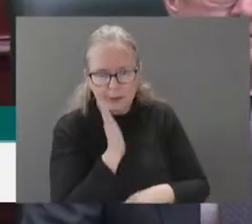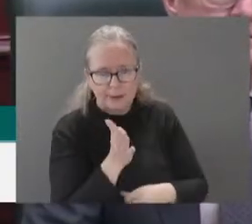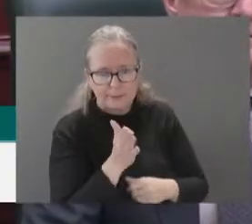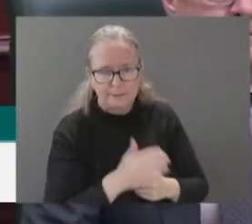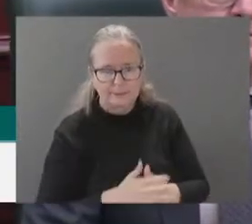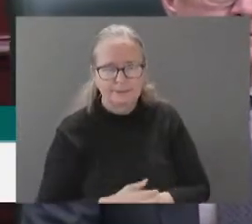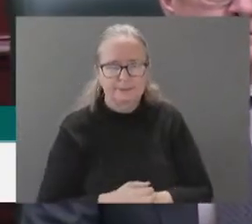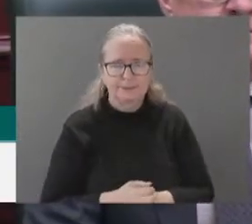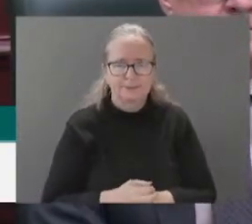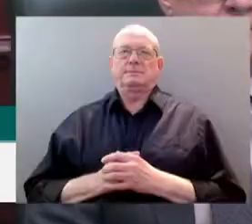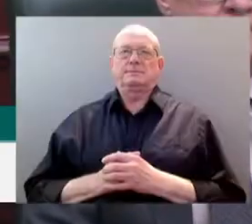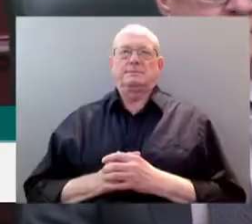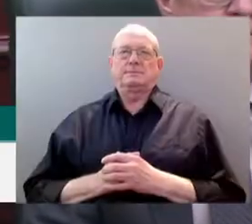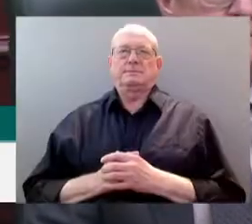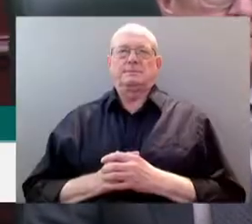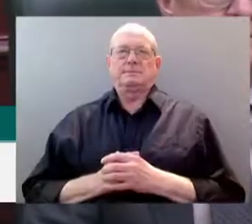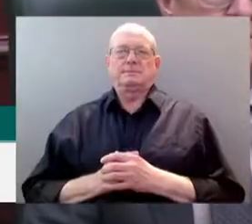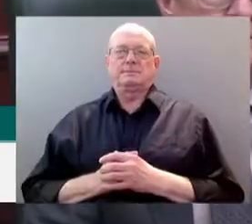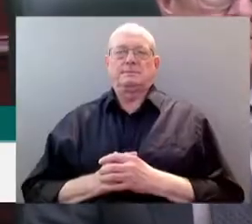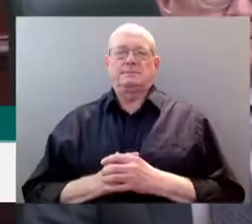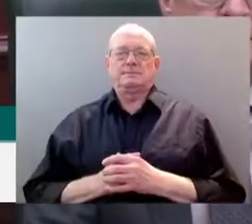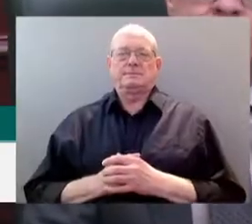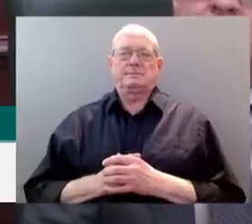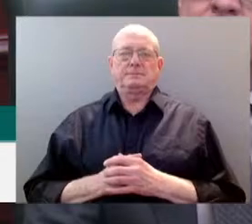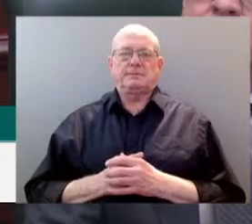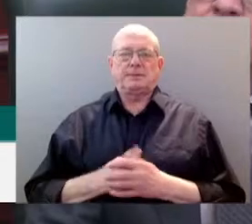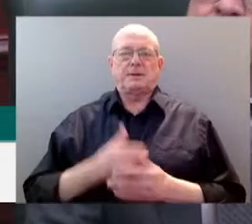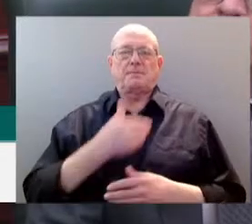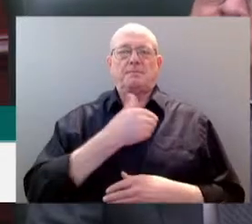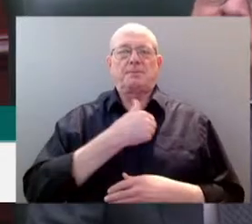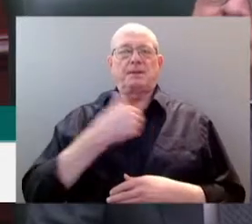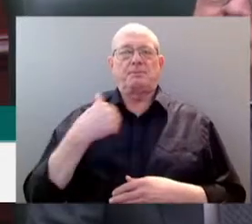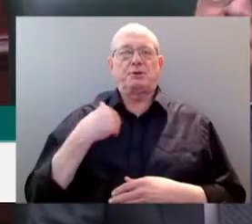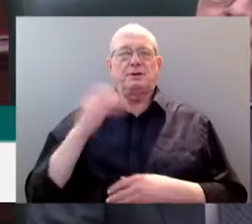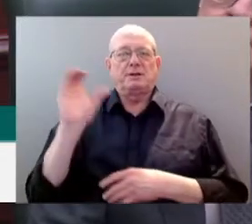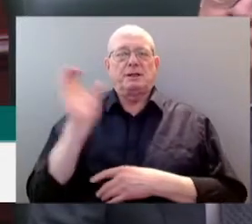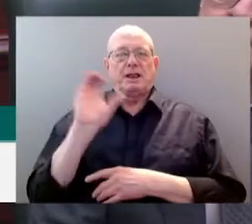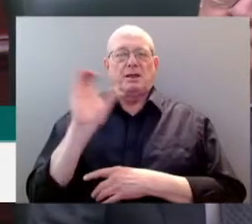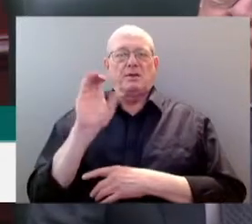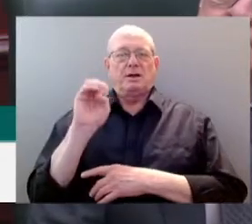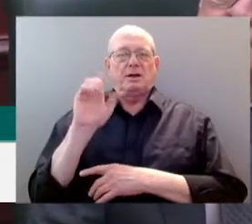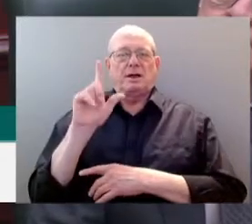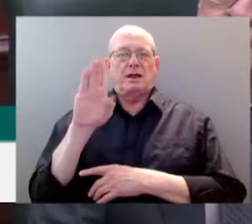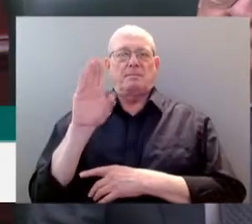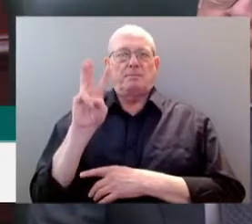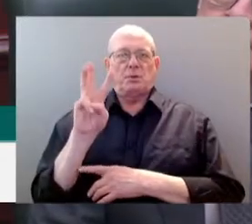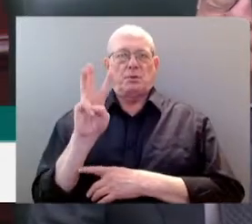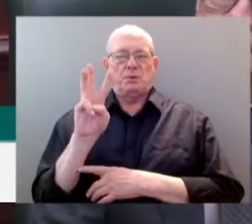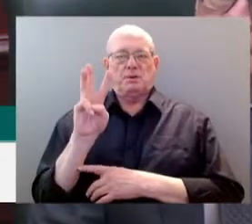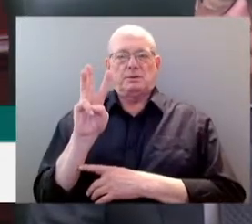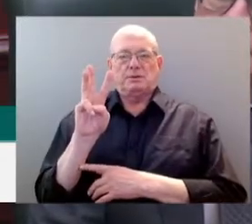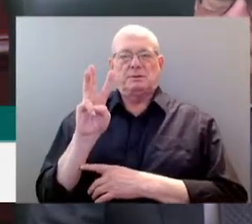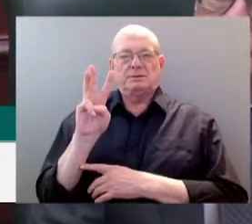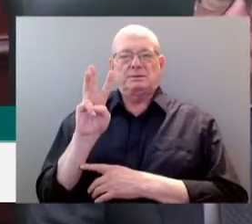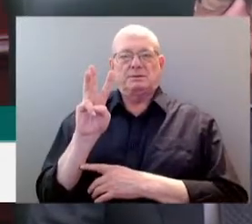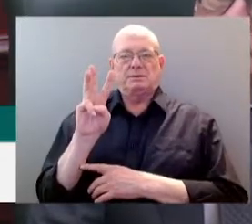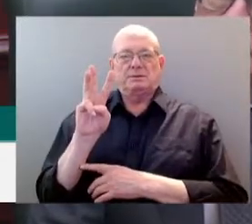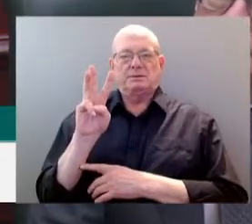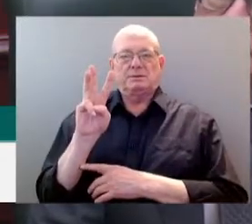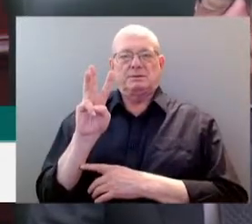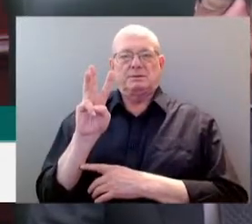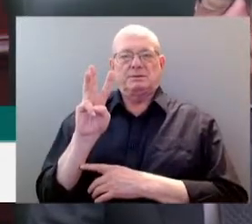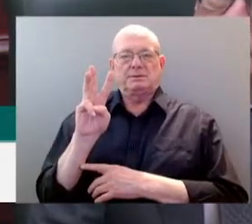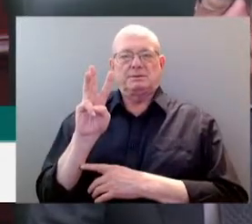elbow given that the only people who seem to agree with the pension scheme are the ones the premier keeps on her payroll